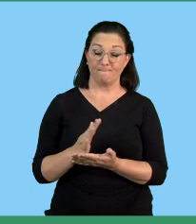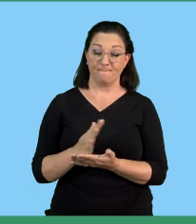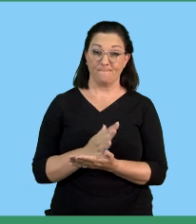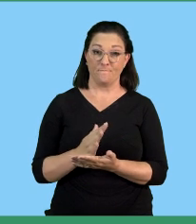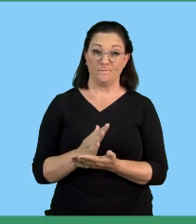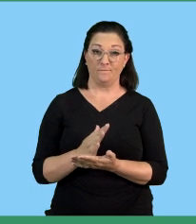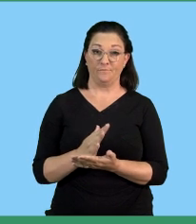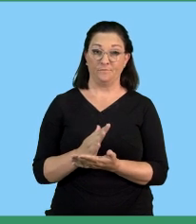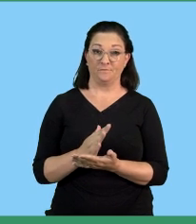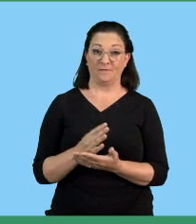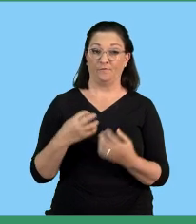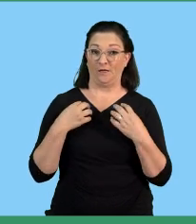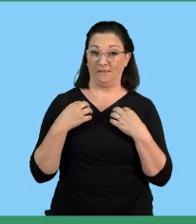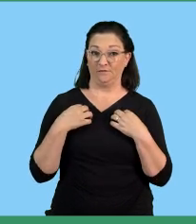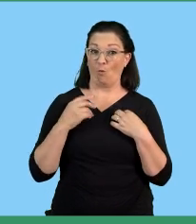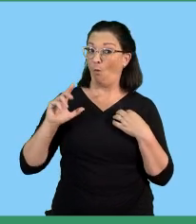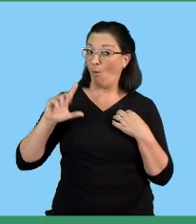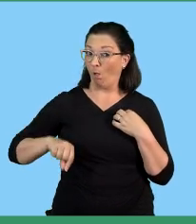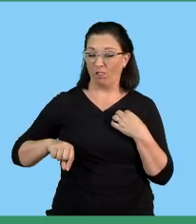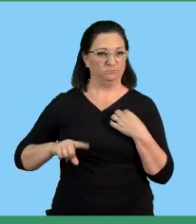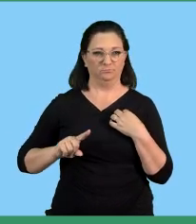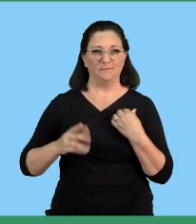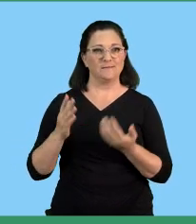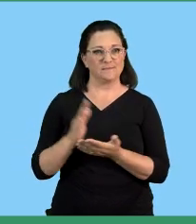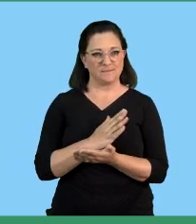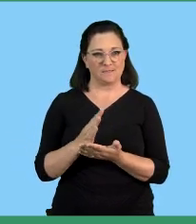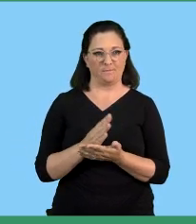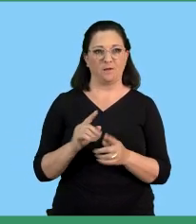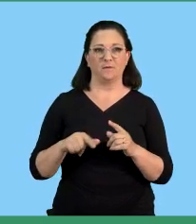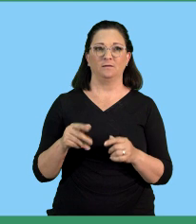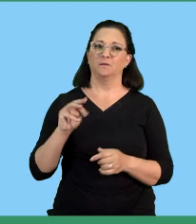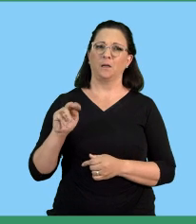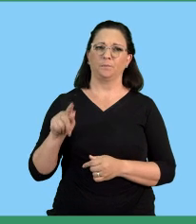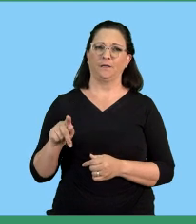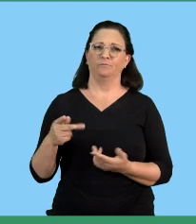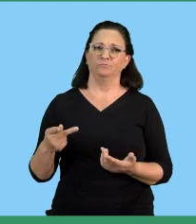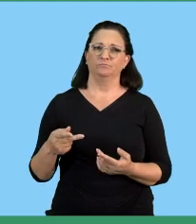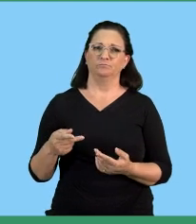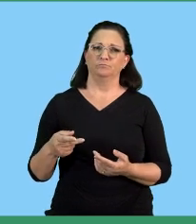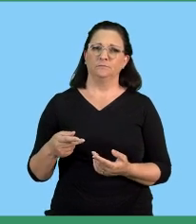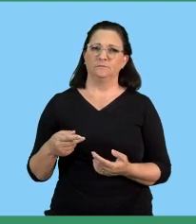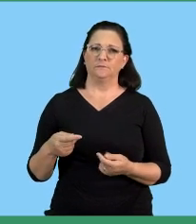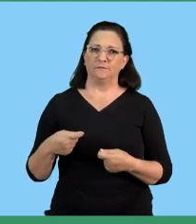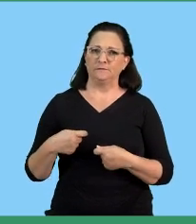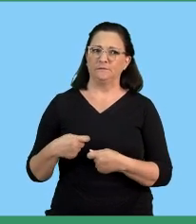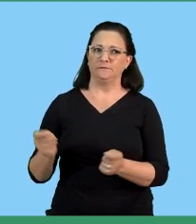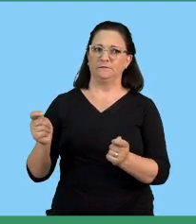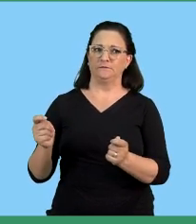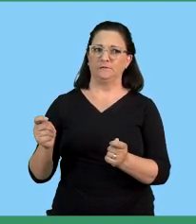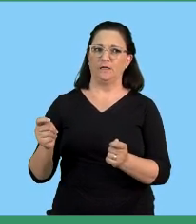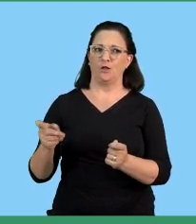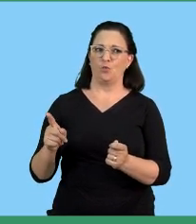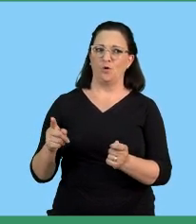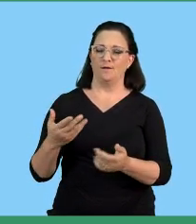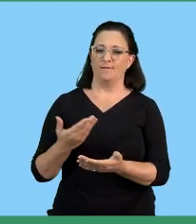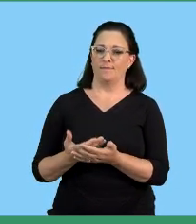some of the assets, at least it's not all of them. MP finally decided to sell their